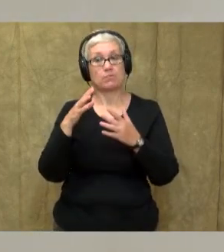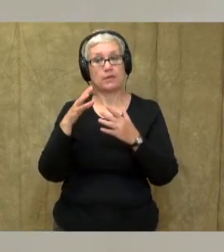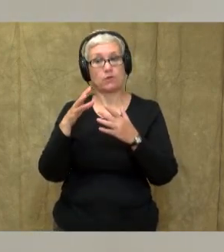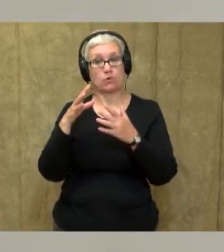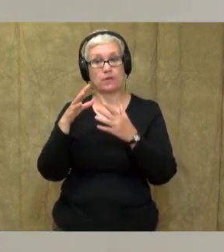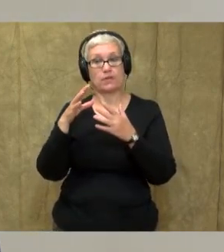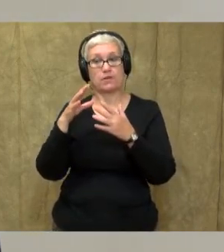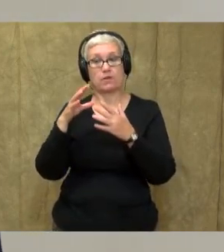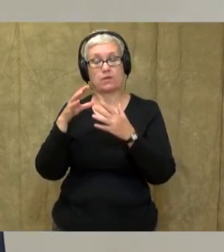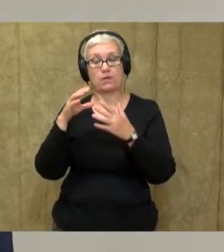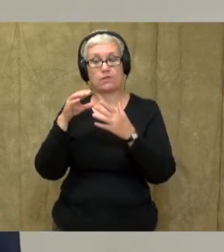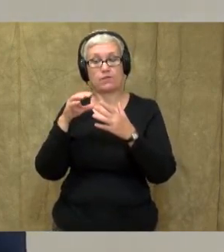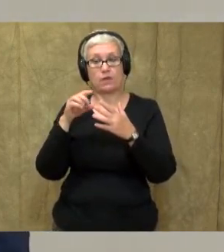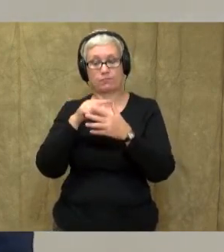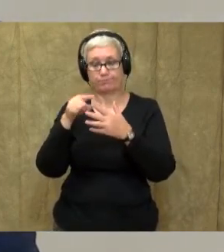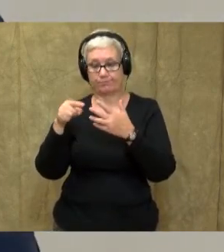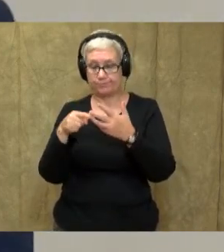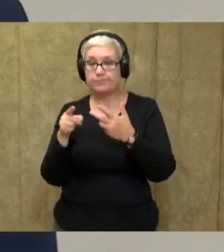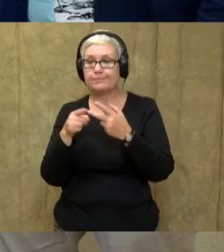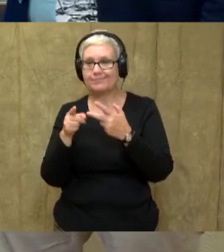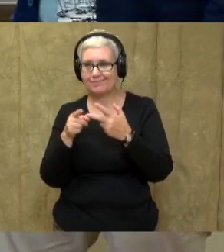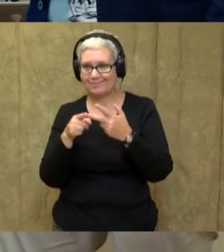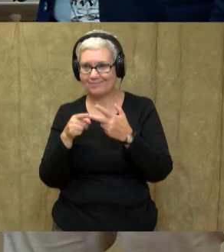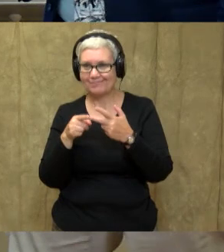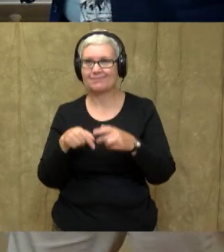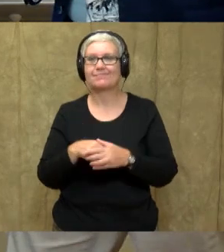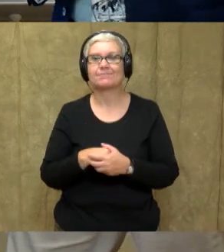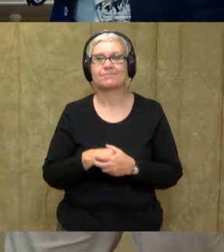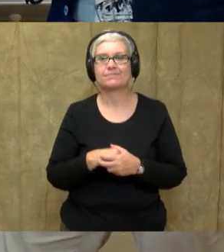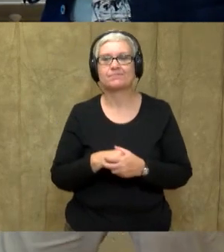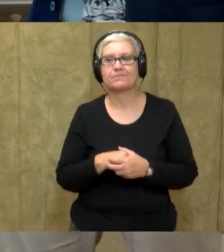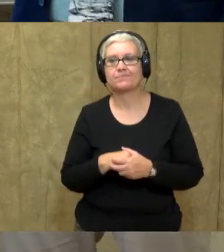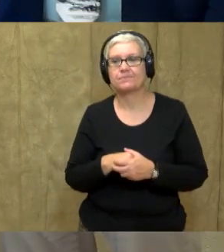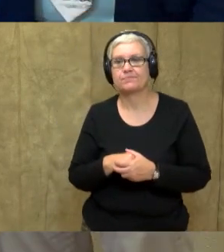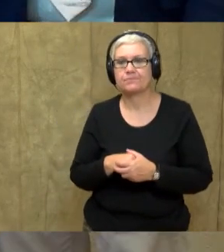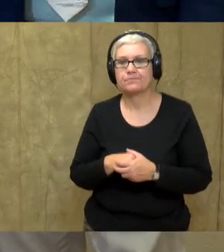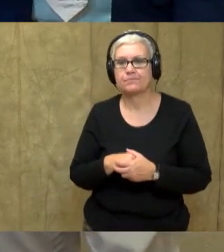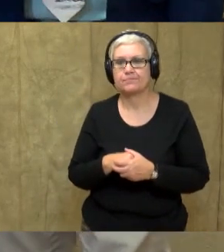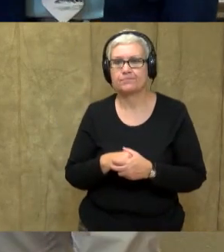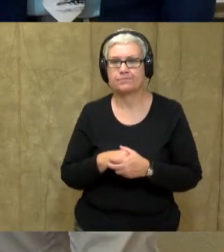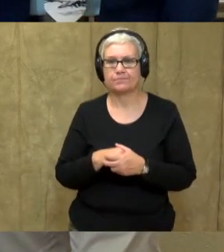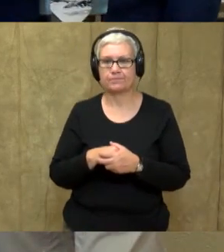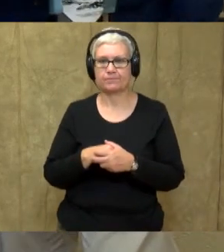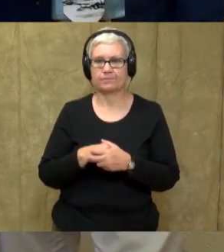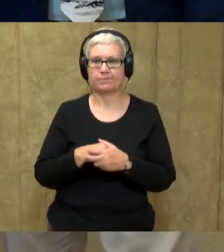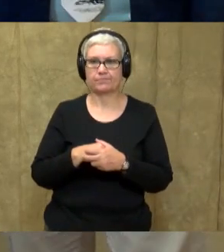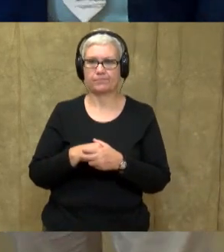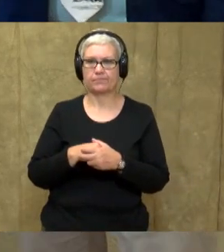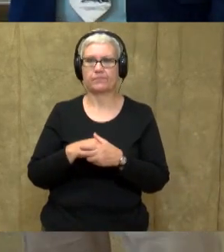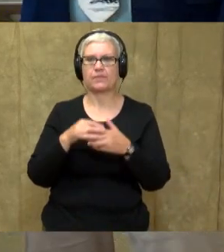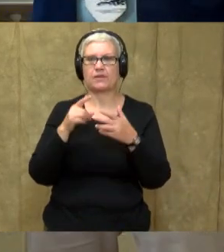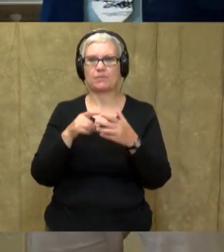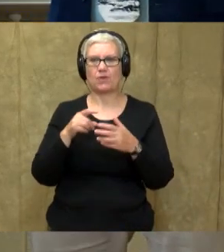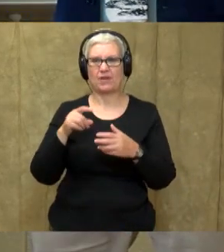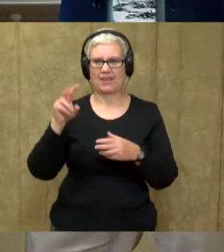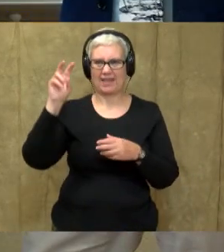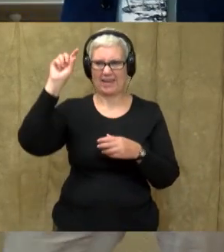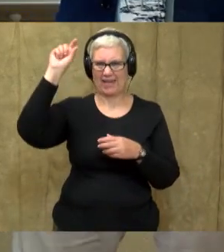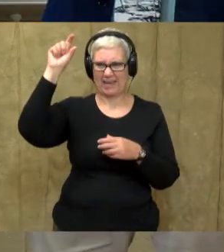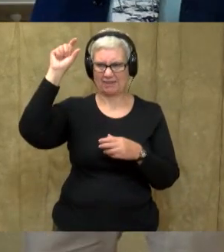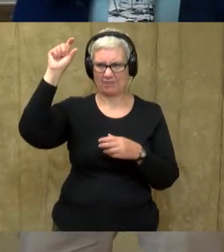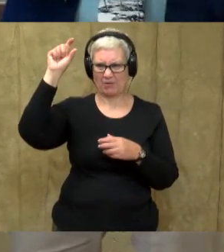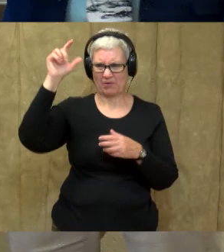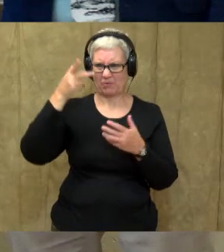critical standard 3. And the questions that I want you thinking about for next week. So what is the meaning of an exponent? This is something that you should